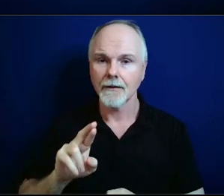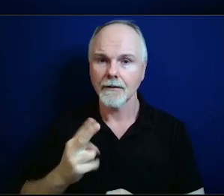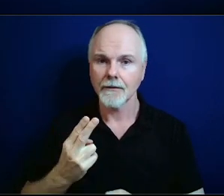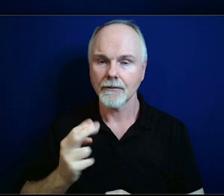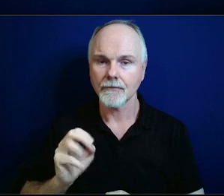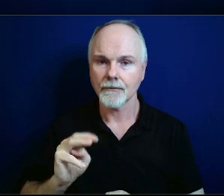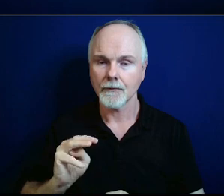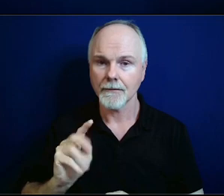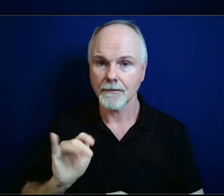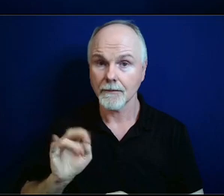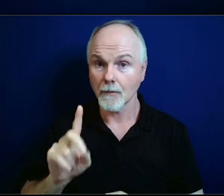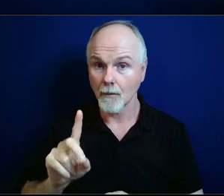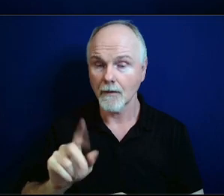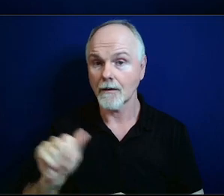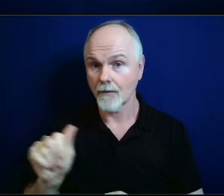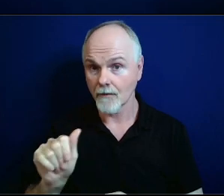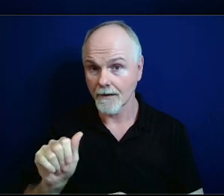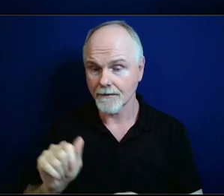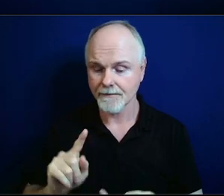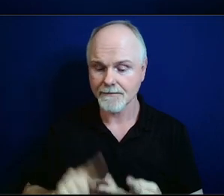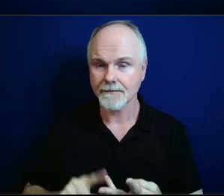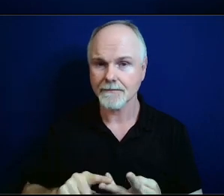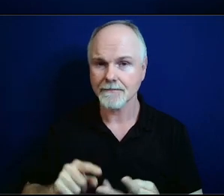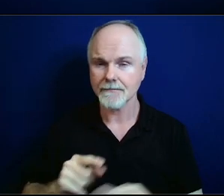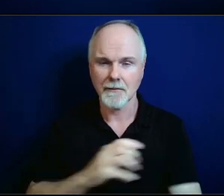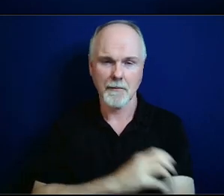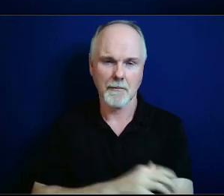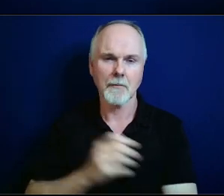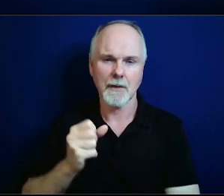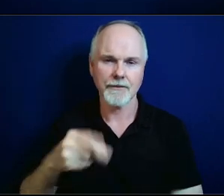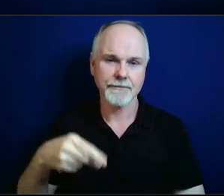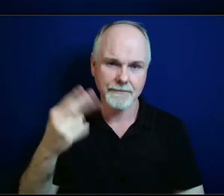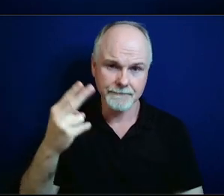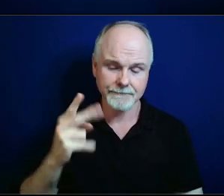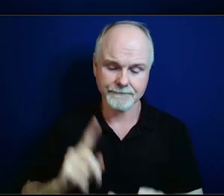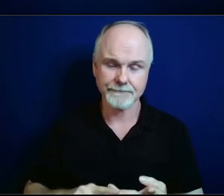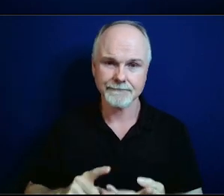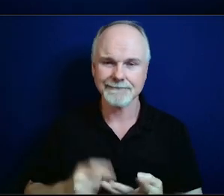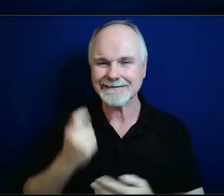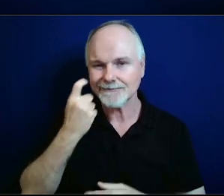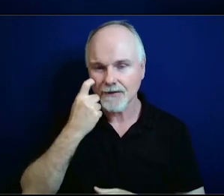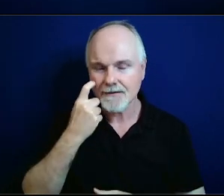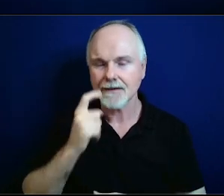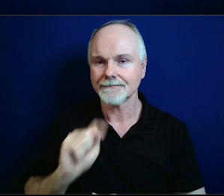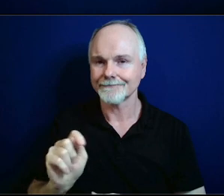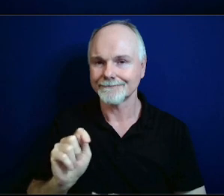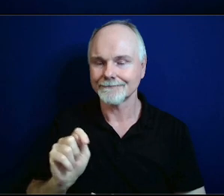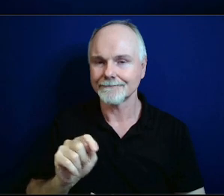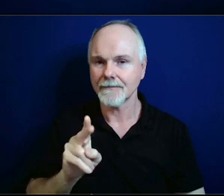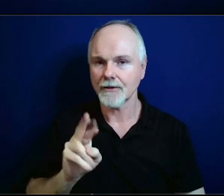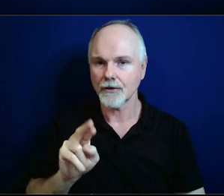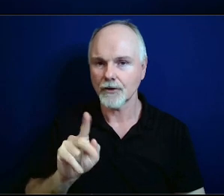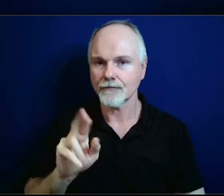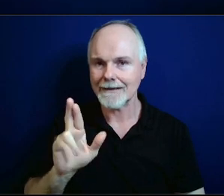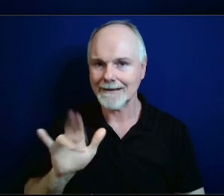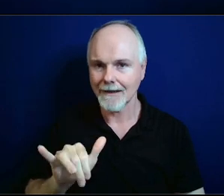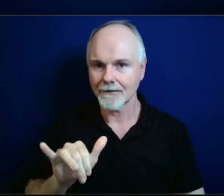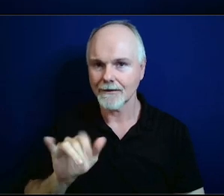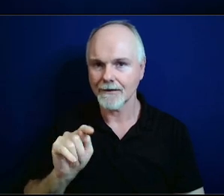hypertension, a recent urinary tract infection, and diabetes.